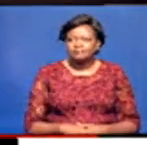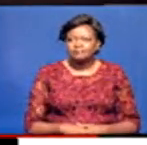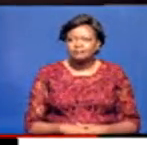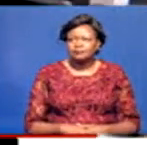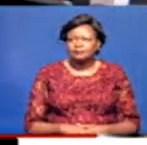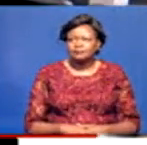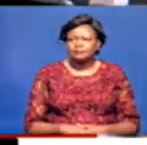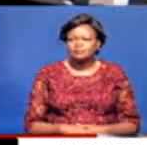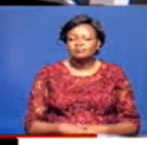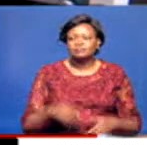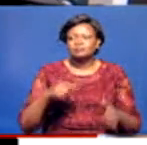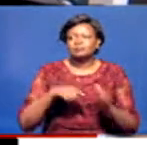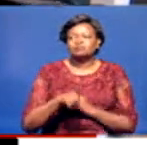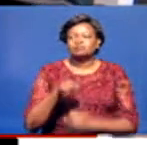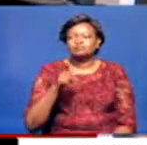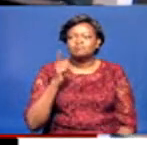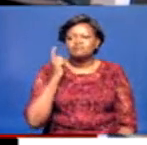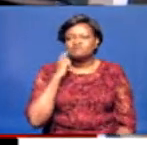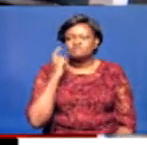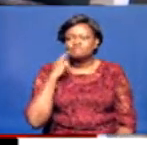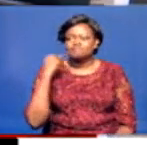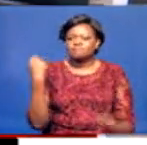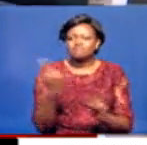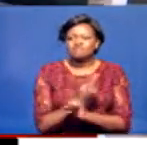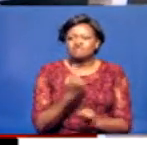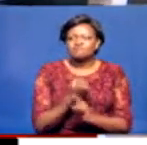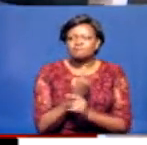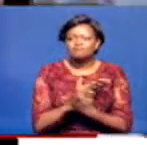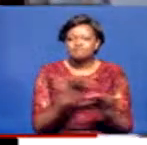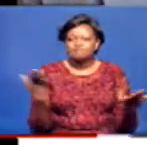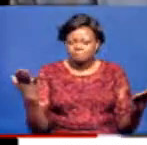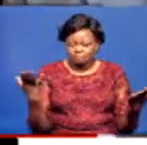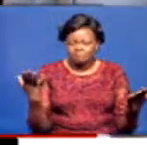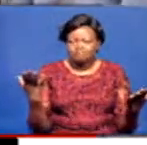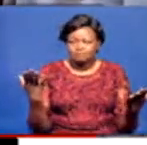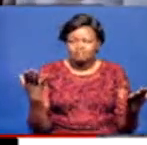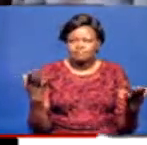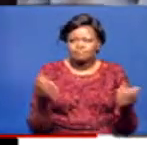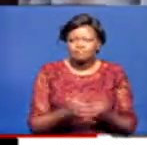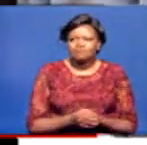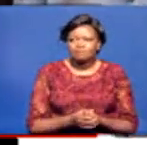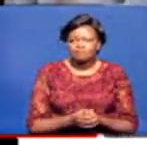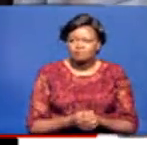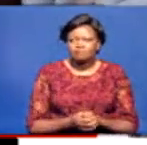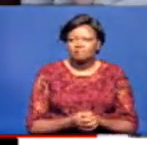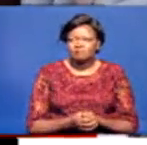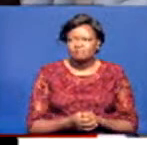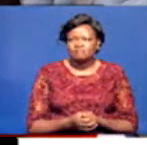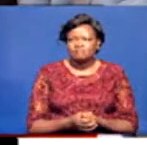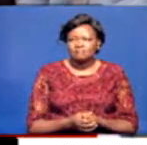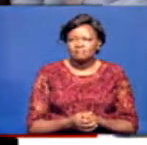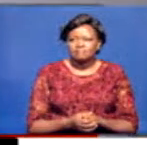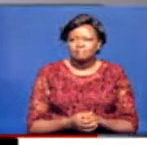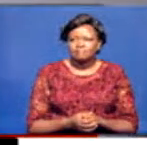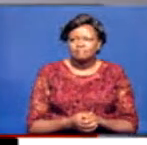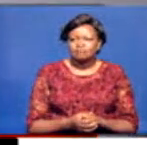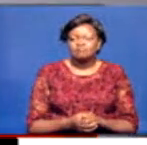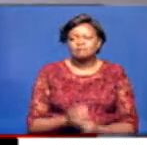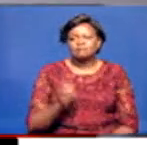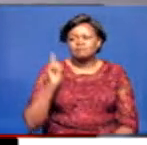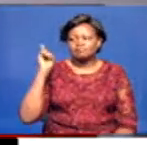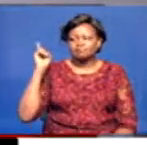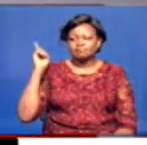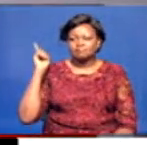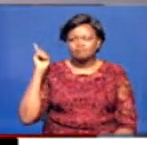Inside, he shows me a variety of the products the business churns out to the market. Just a few designs. Kariuki's journey to this